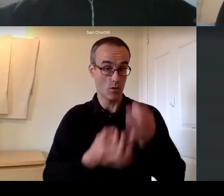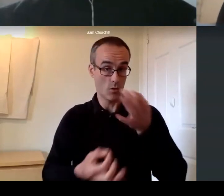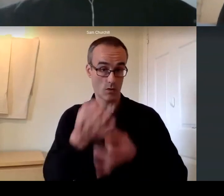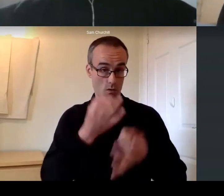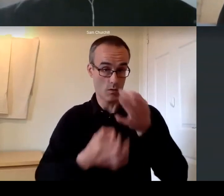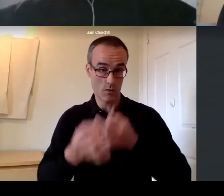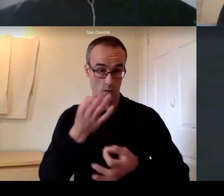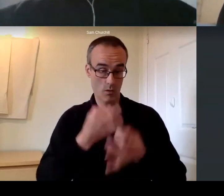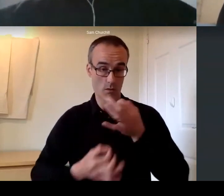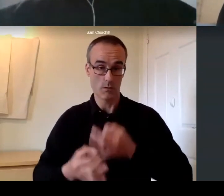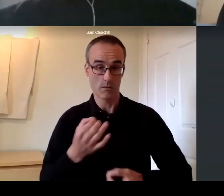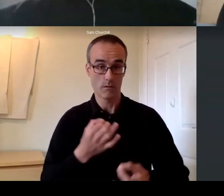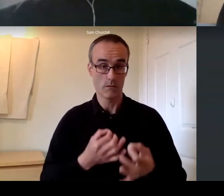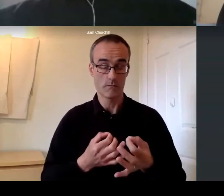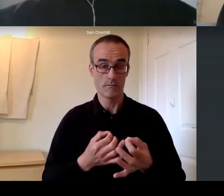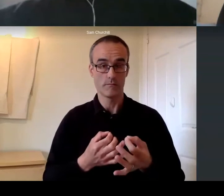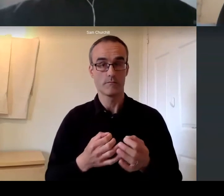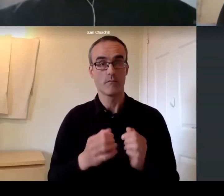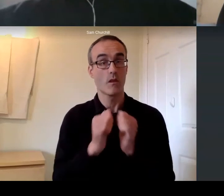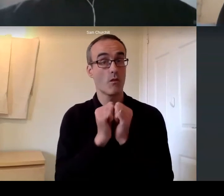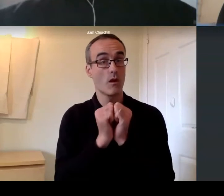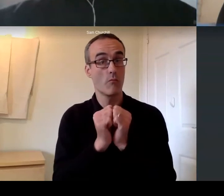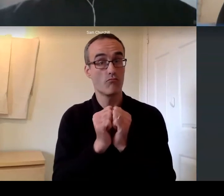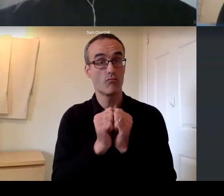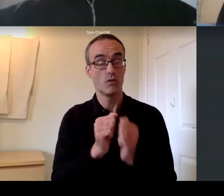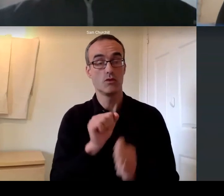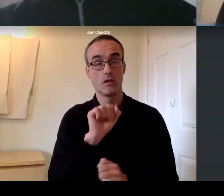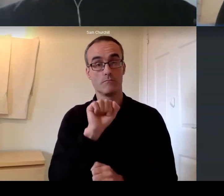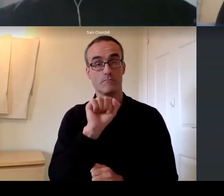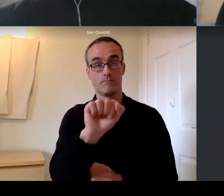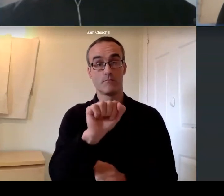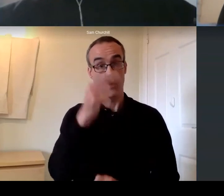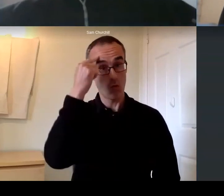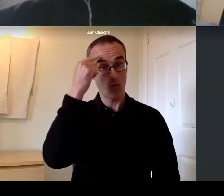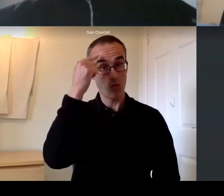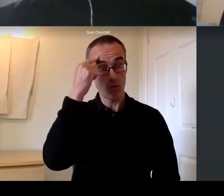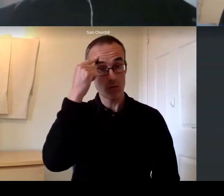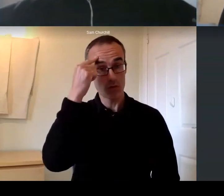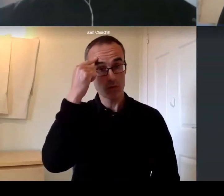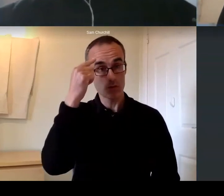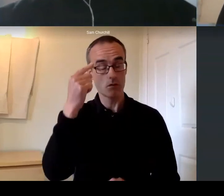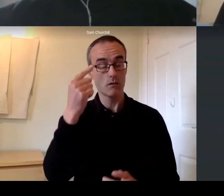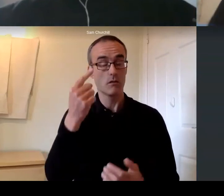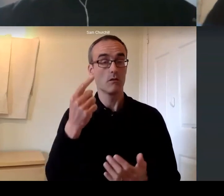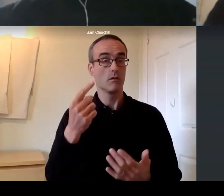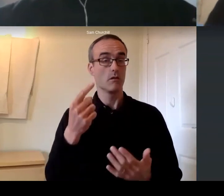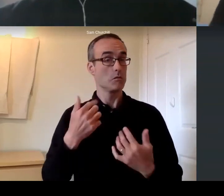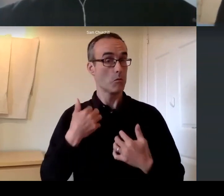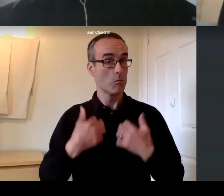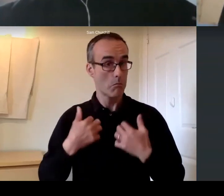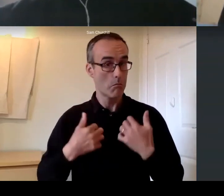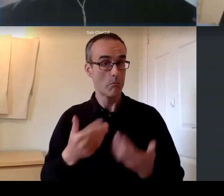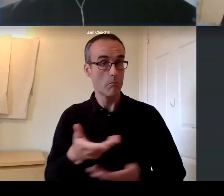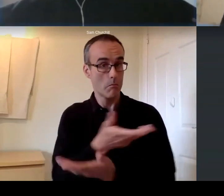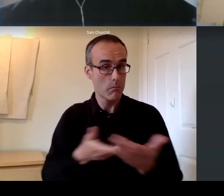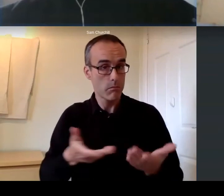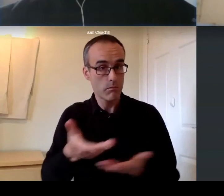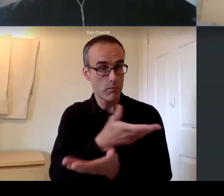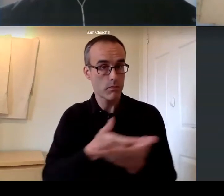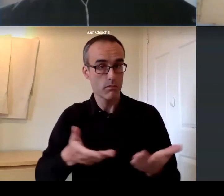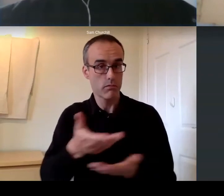speakers. And we'd really appreciate sort of your thoughts. We've got some great insight on this session, so it'd be great to put some of